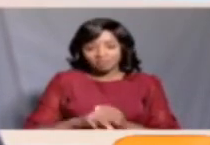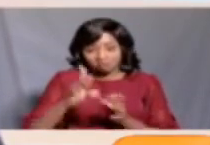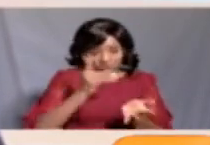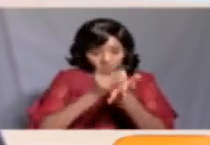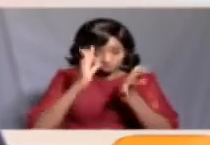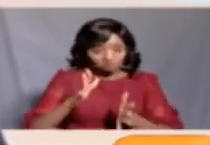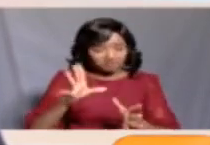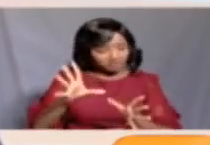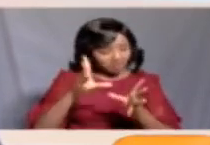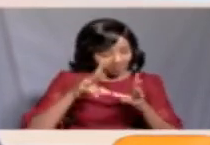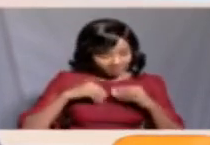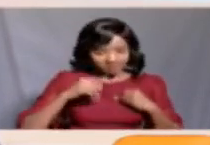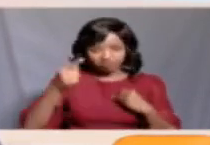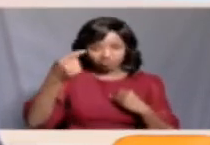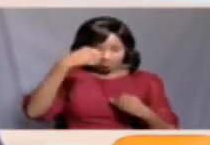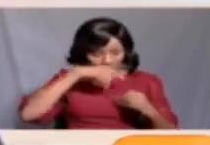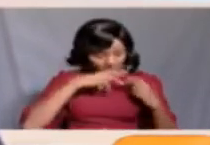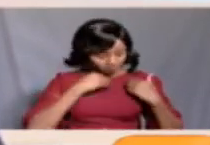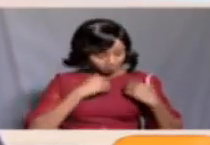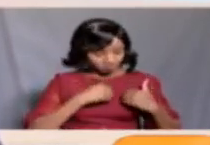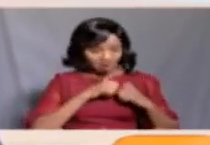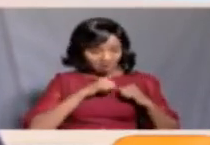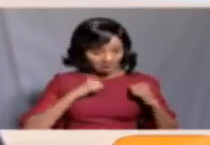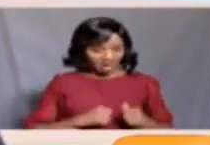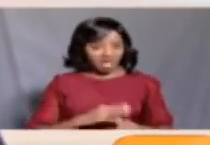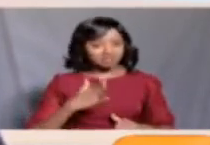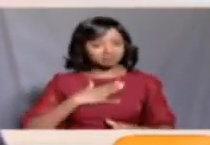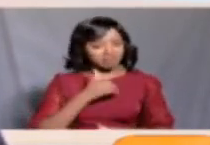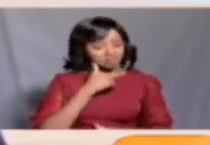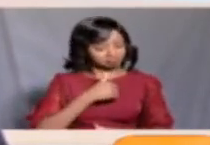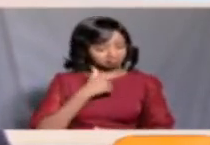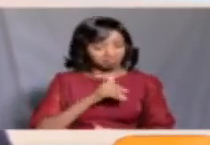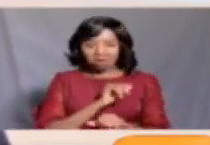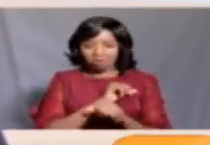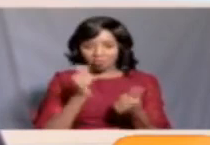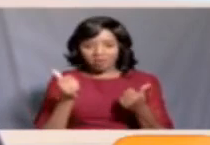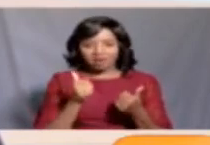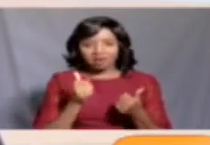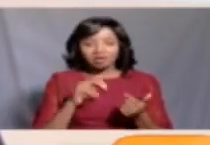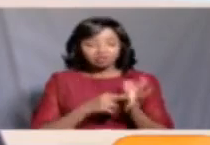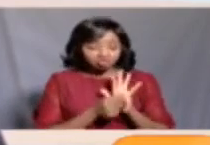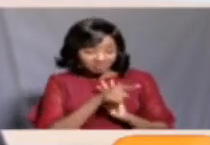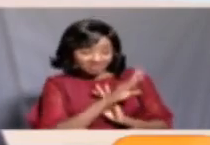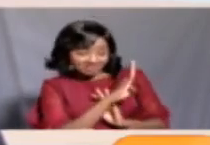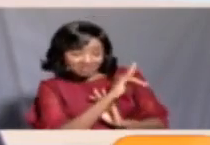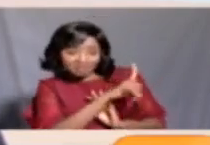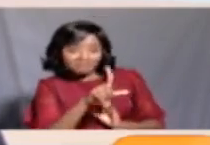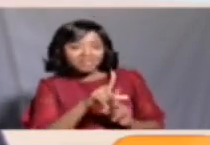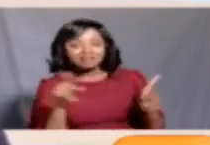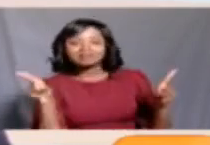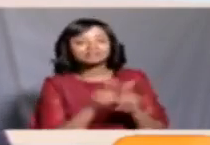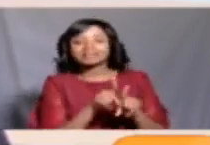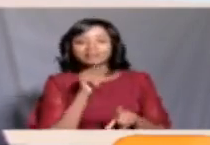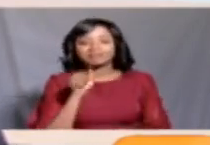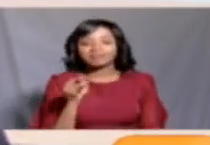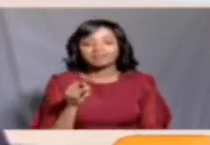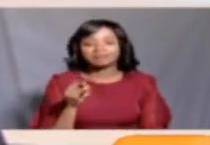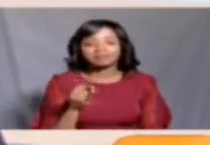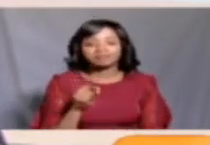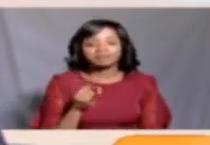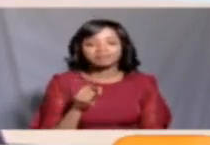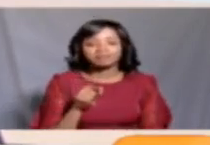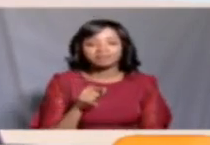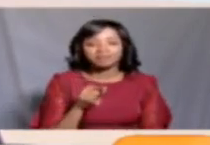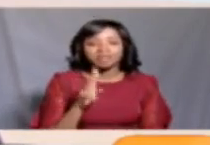cavity and investigate what is going on with my heart. What the bill means, in fact, I think that's what it is. And I think that the members of Parliament